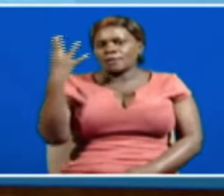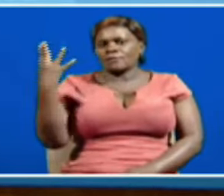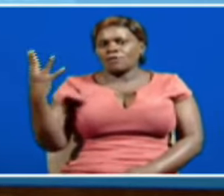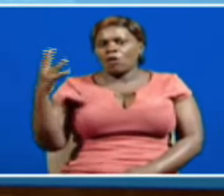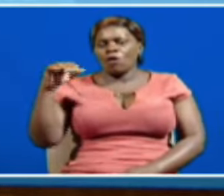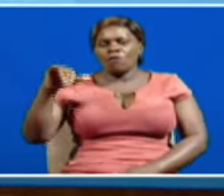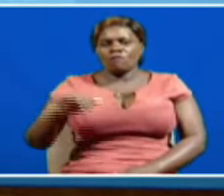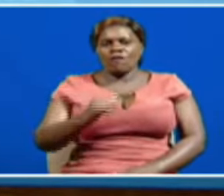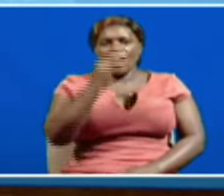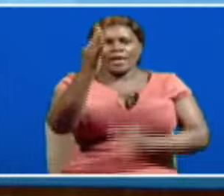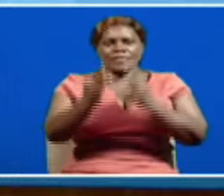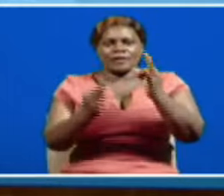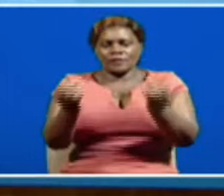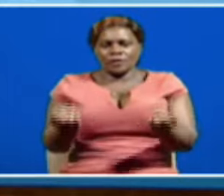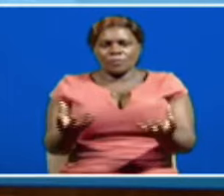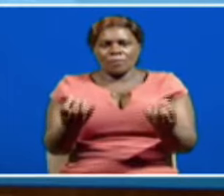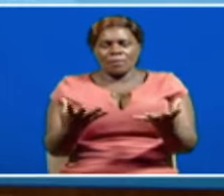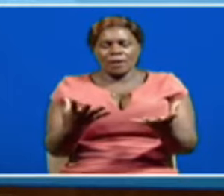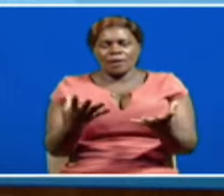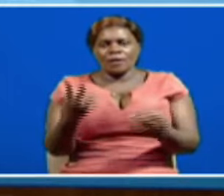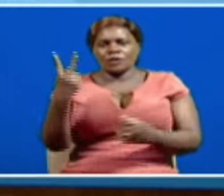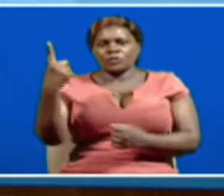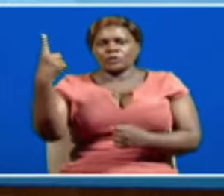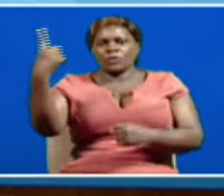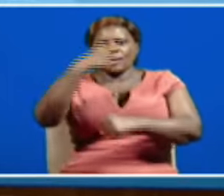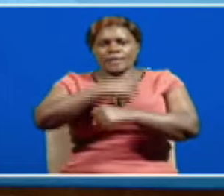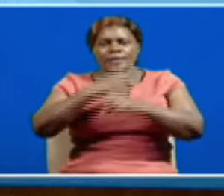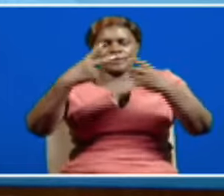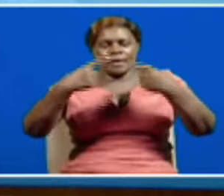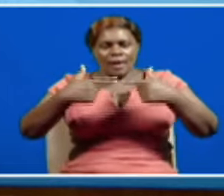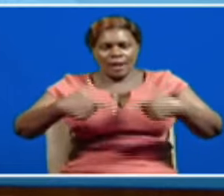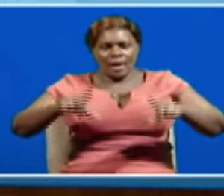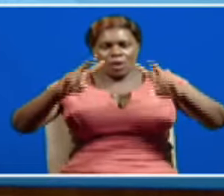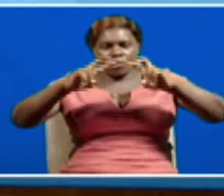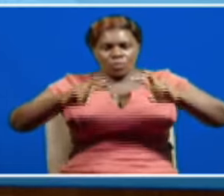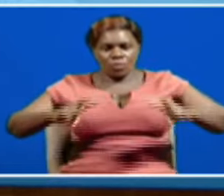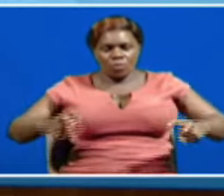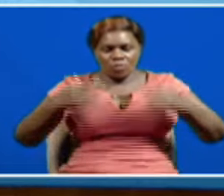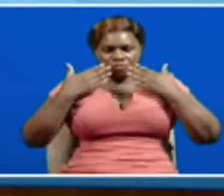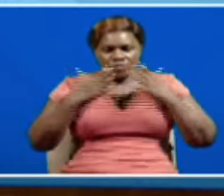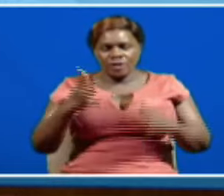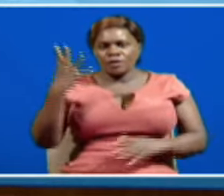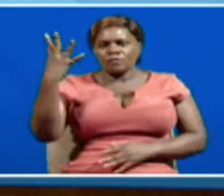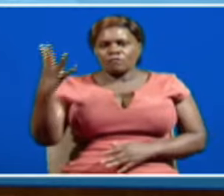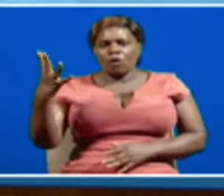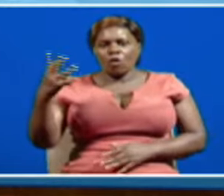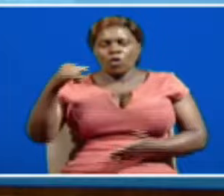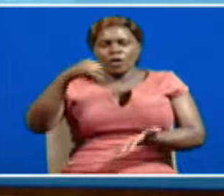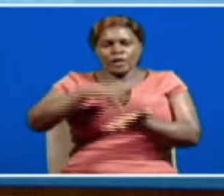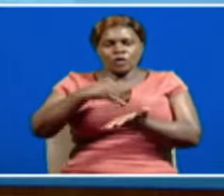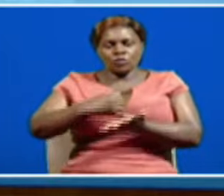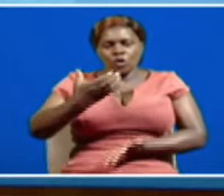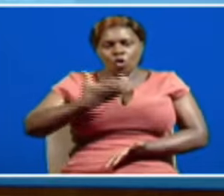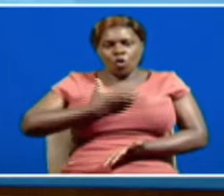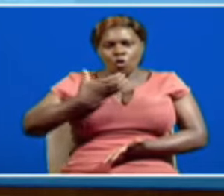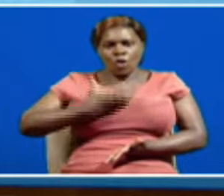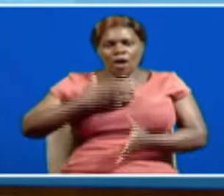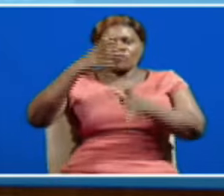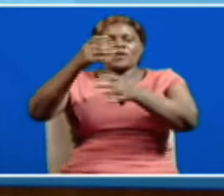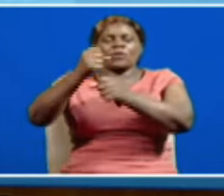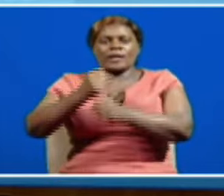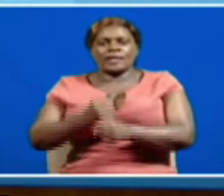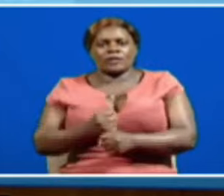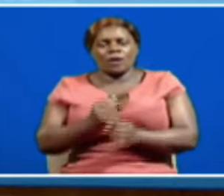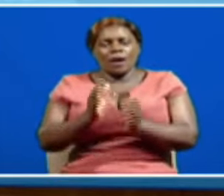Embakasi gas explosion case for 21 days to allow them complete investigations. The four, who include the owner of the premise, Derek Kimathi,